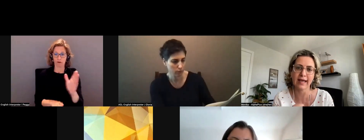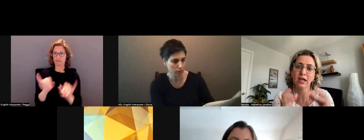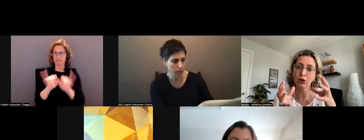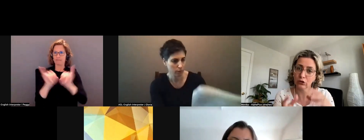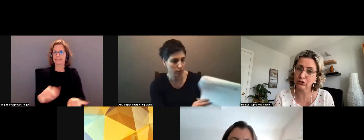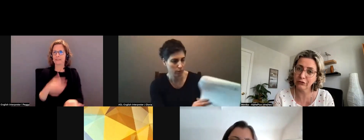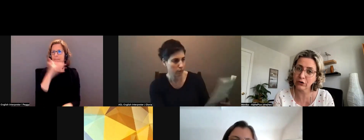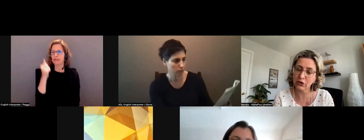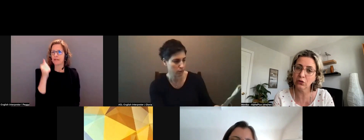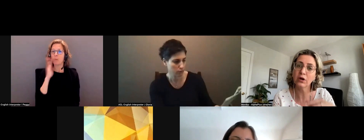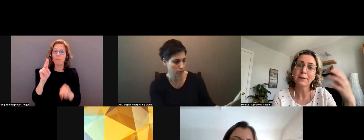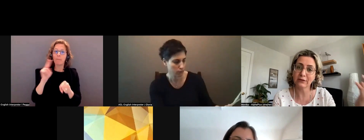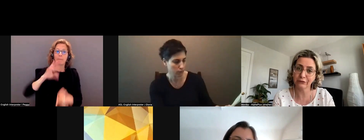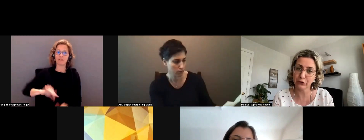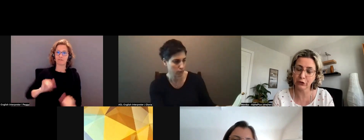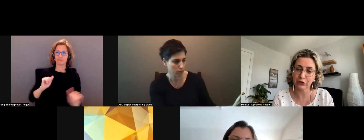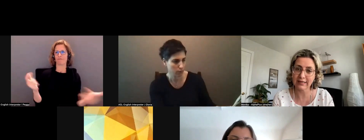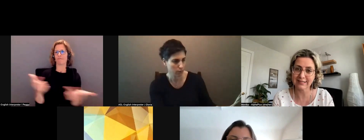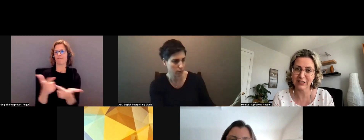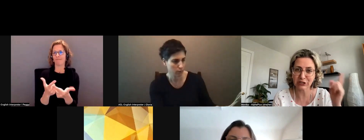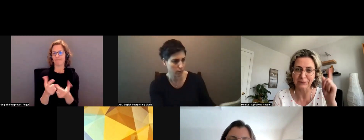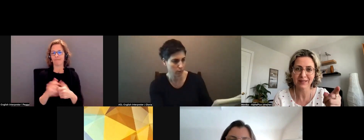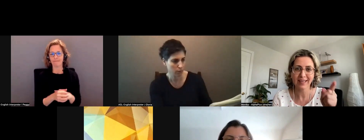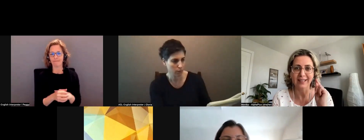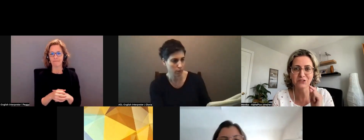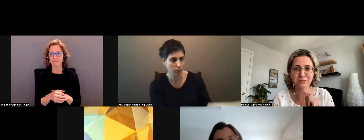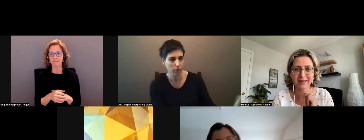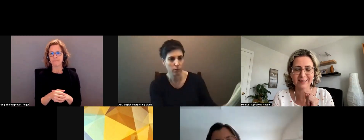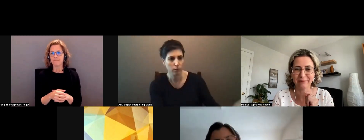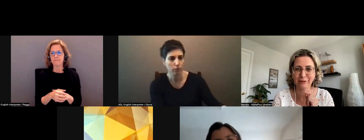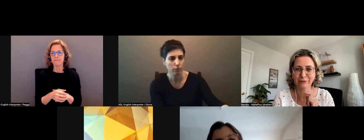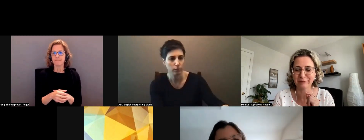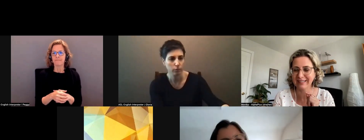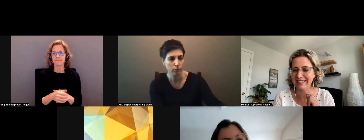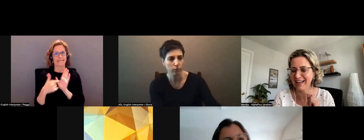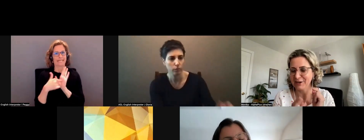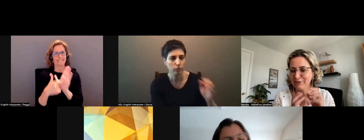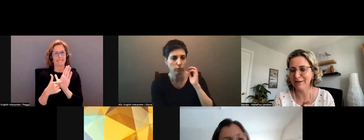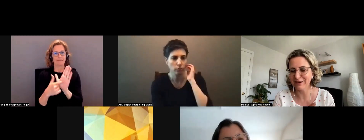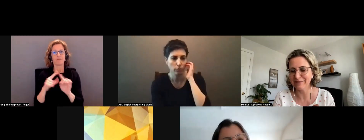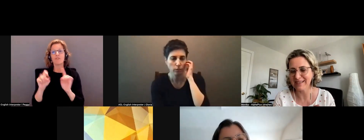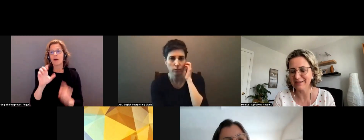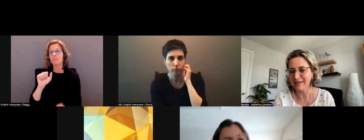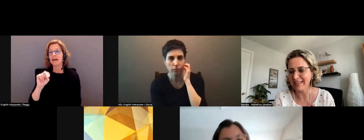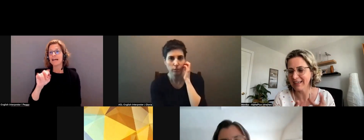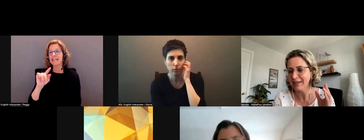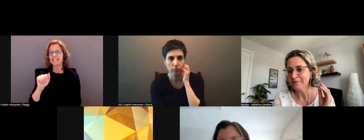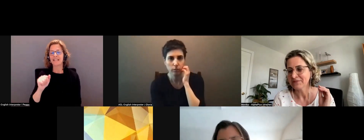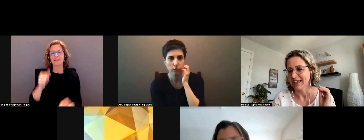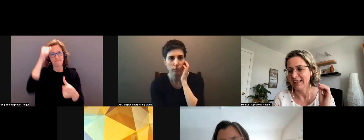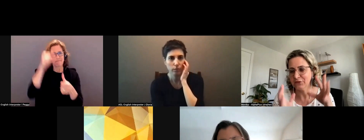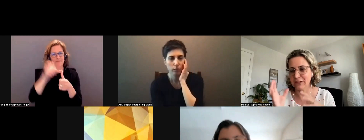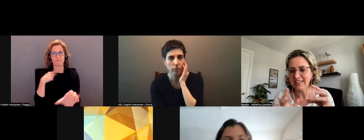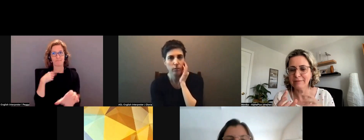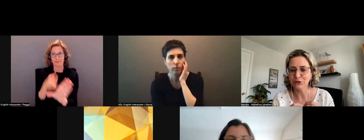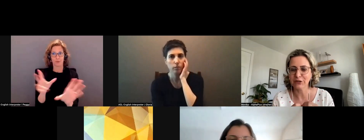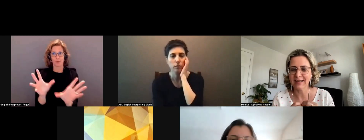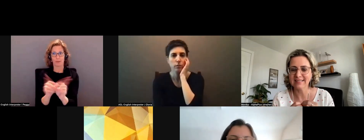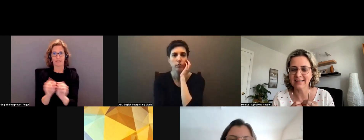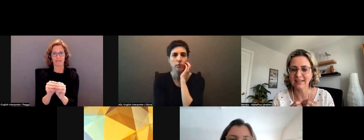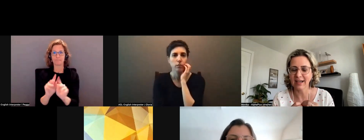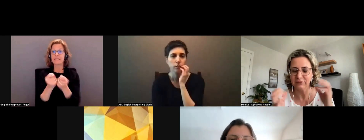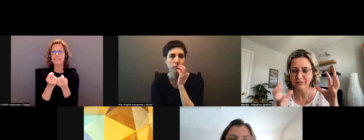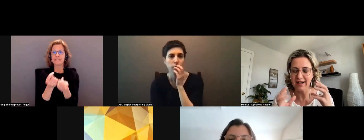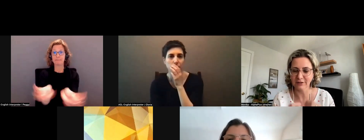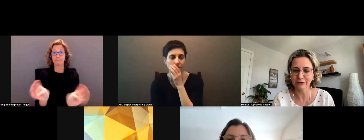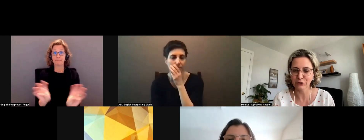will get, not only for you, but for your organization. And this is my example from Anita. I remember being in a meeting and the team is